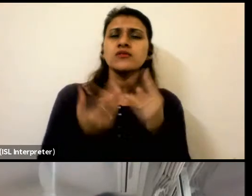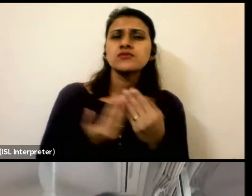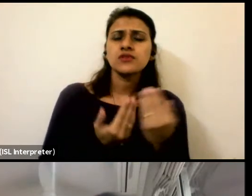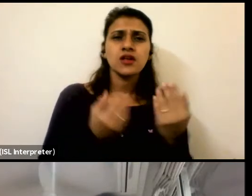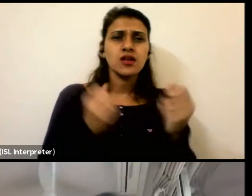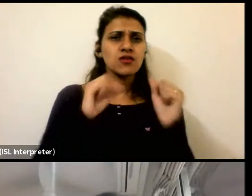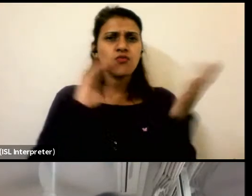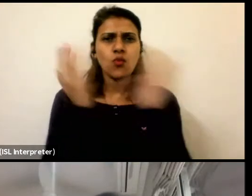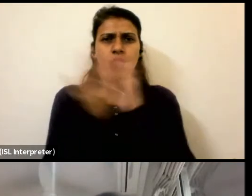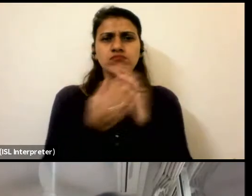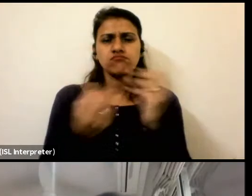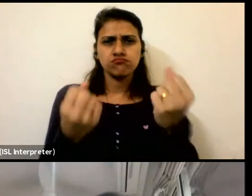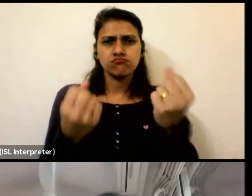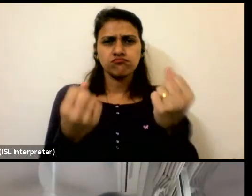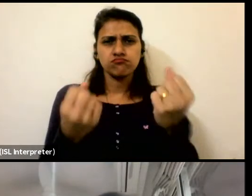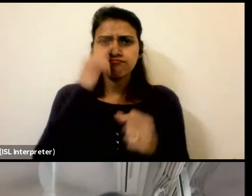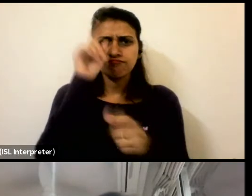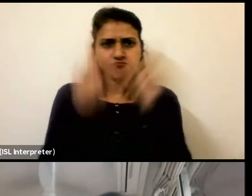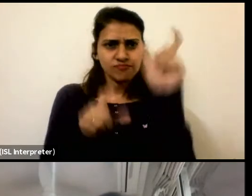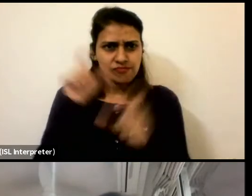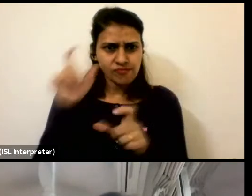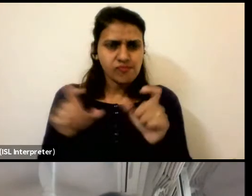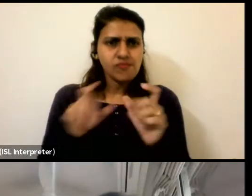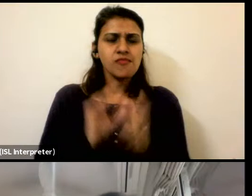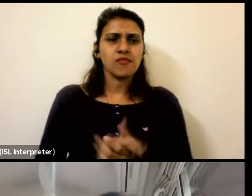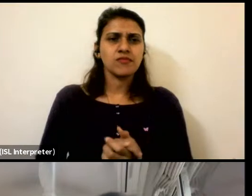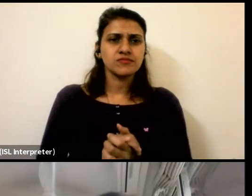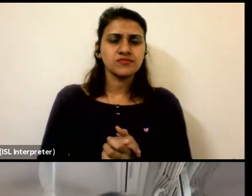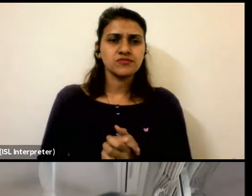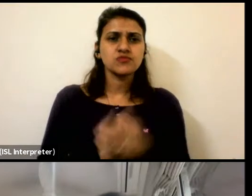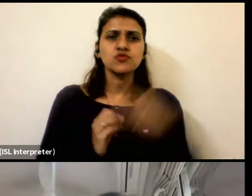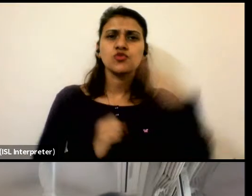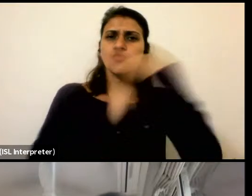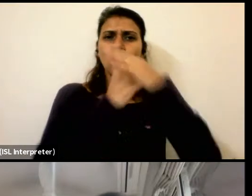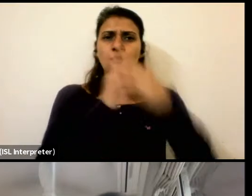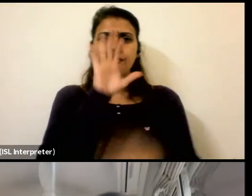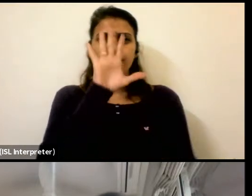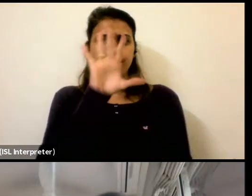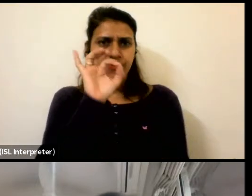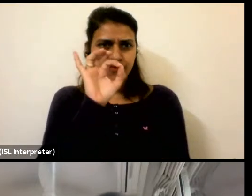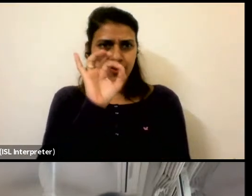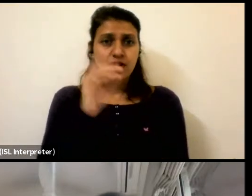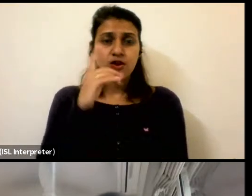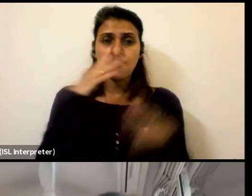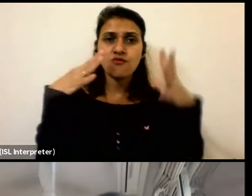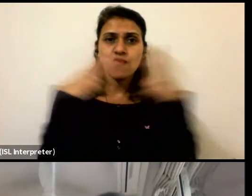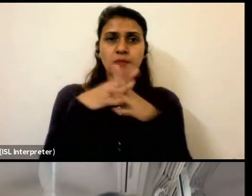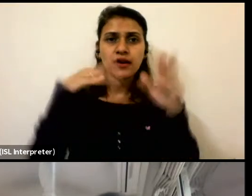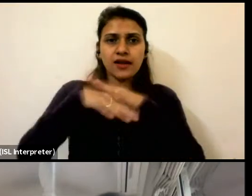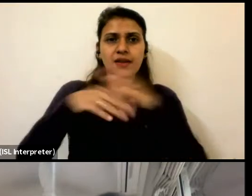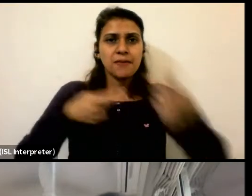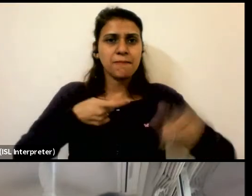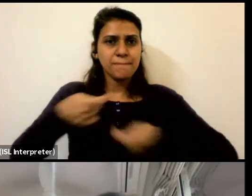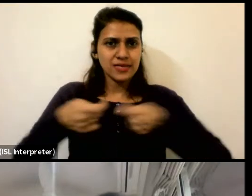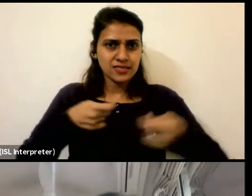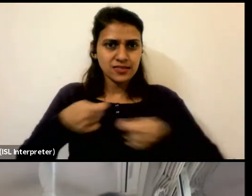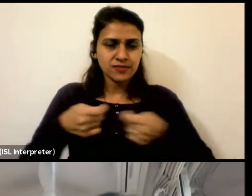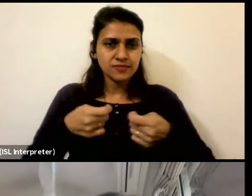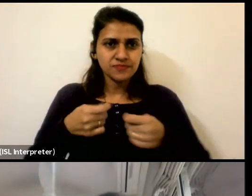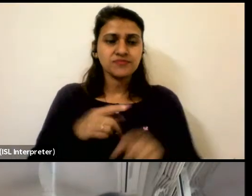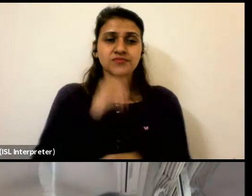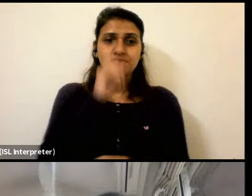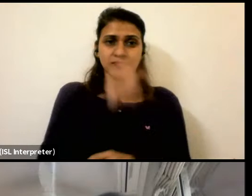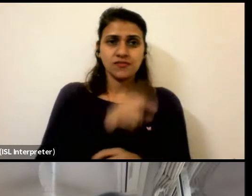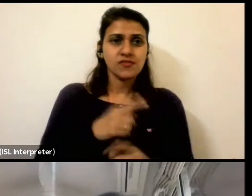powerful women by Forbes, top 50 globally most powerful women in business, and has